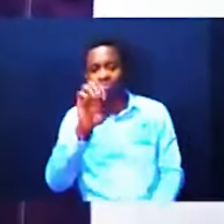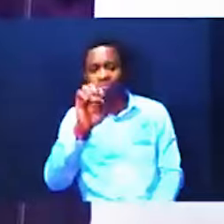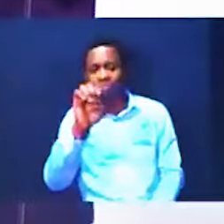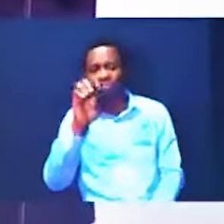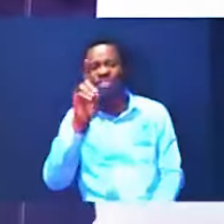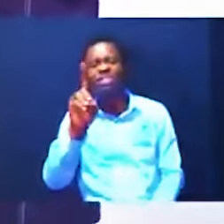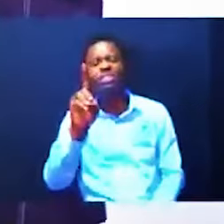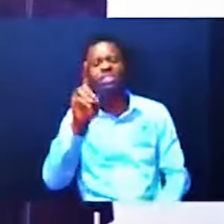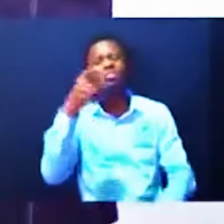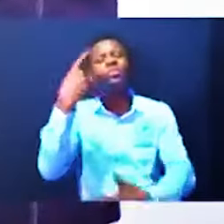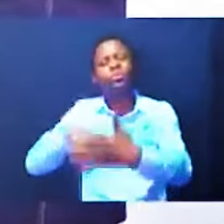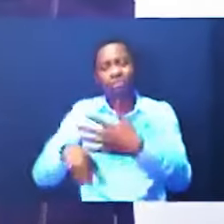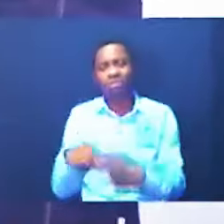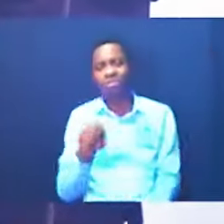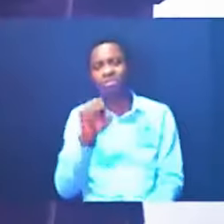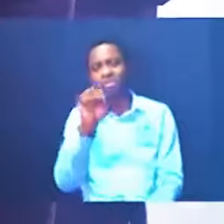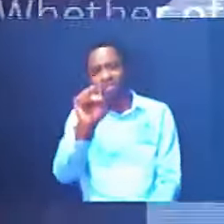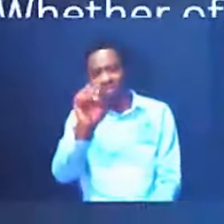seed?